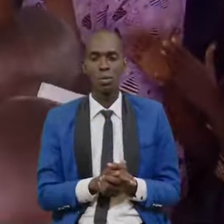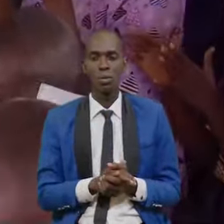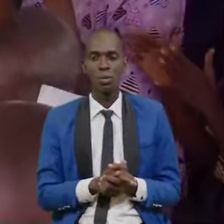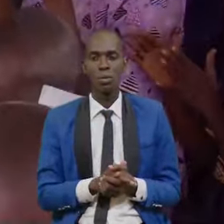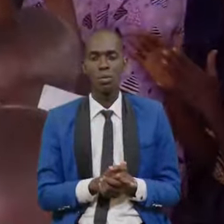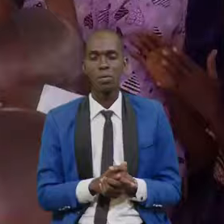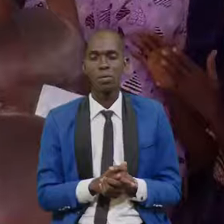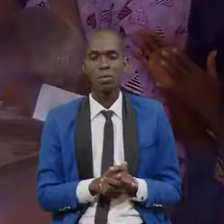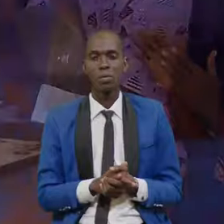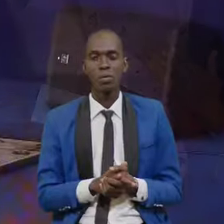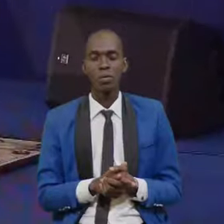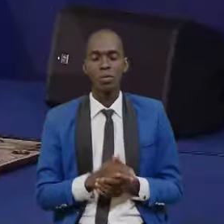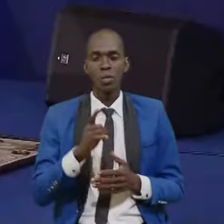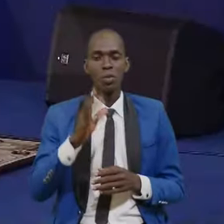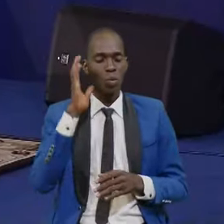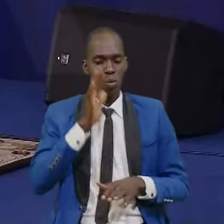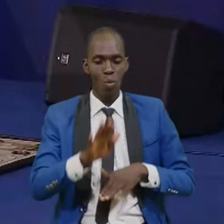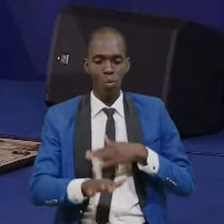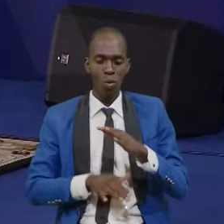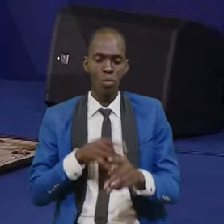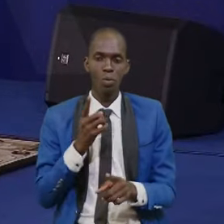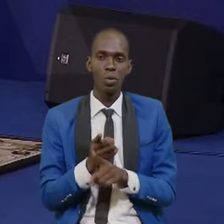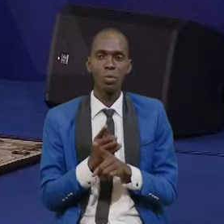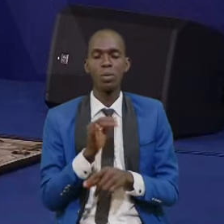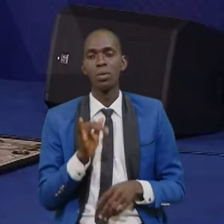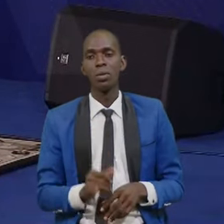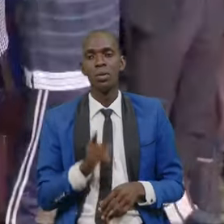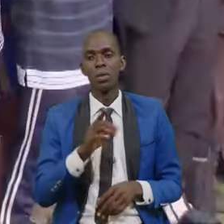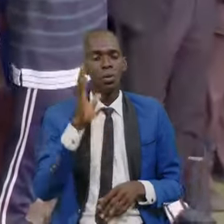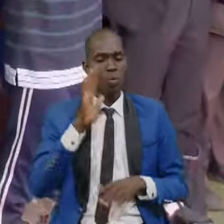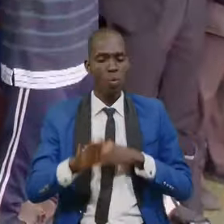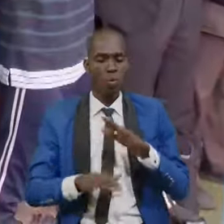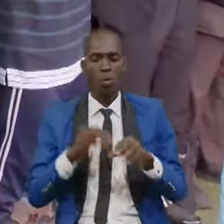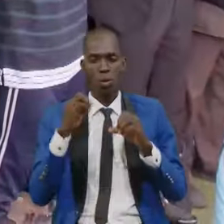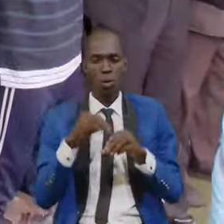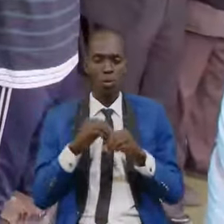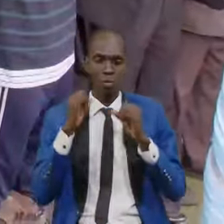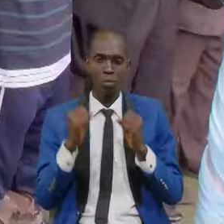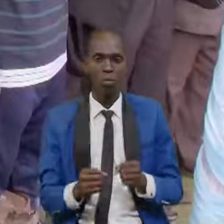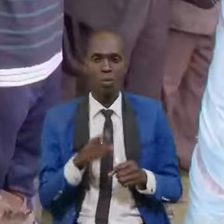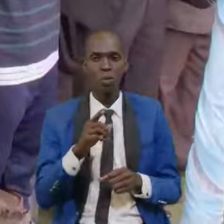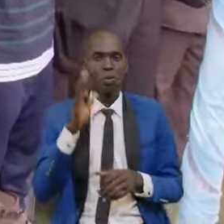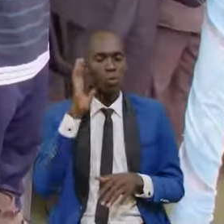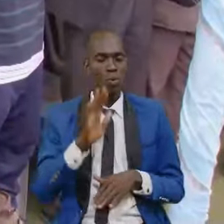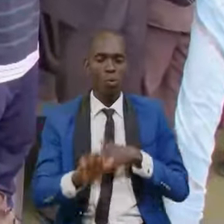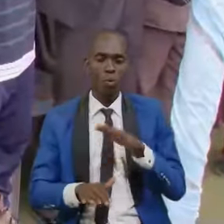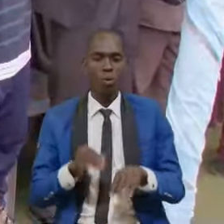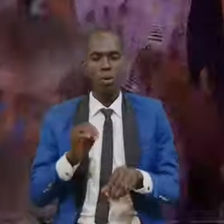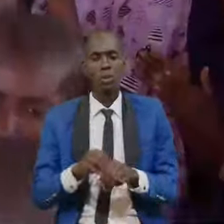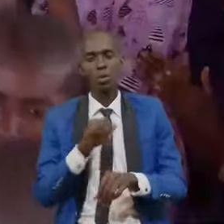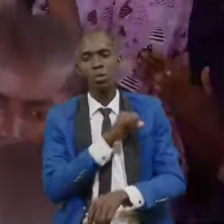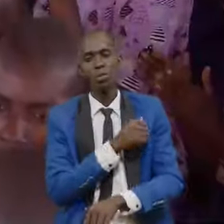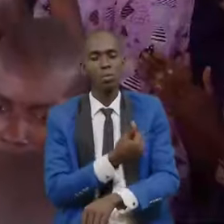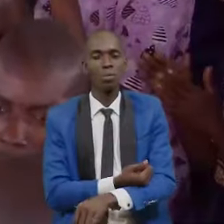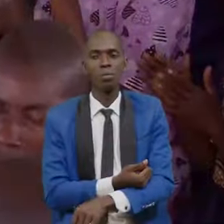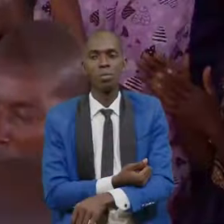Amen. You will walk straight, amen. You'll walk in power, amen. You'll walk in authority,